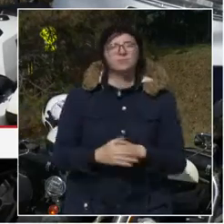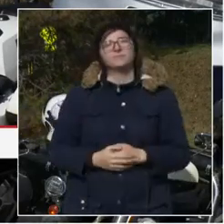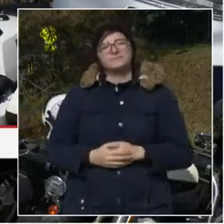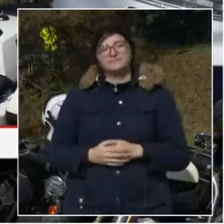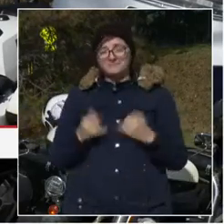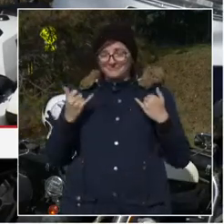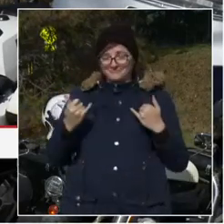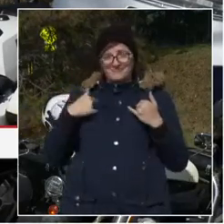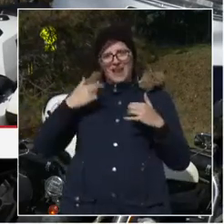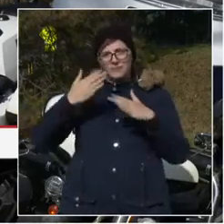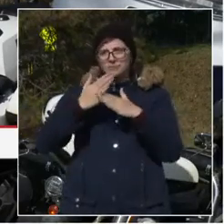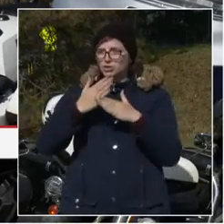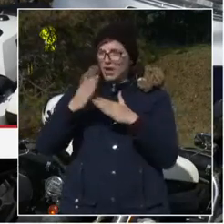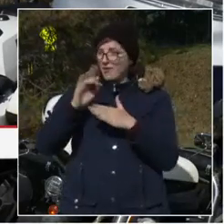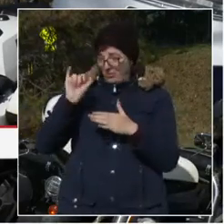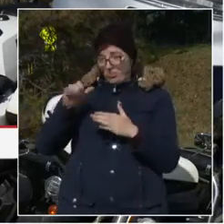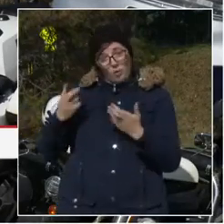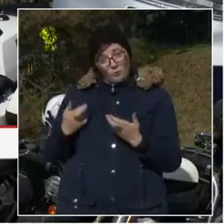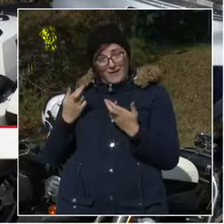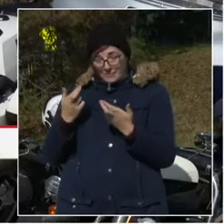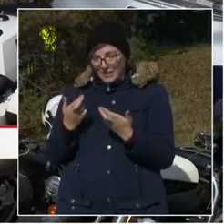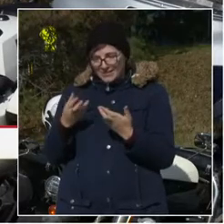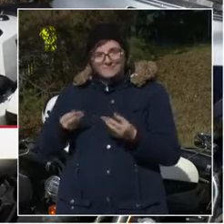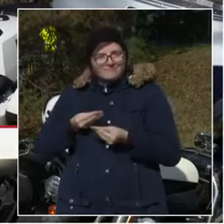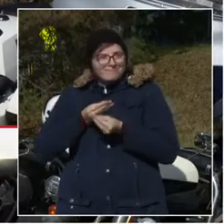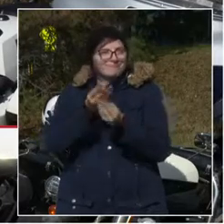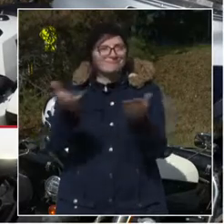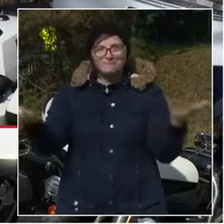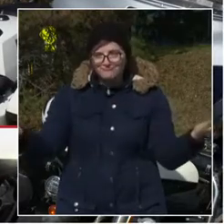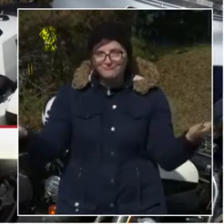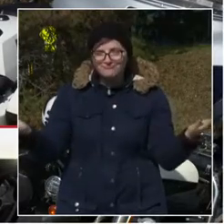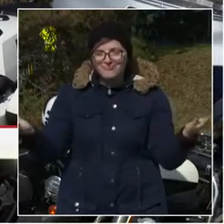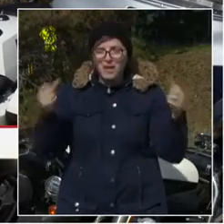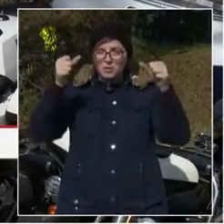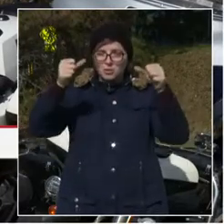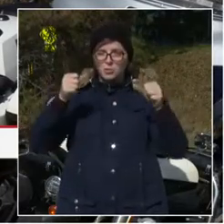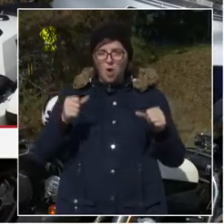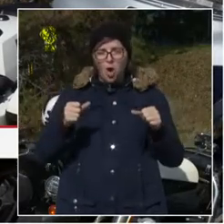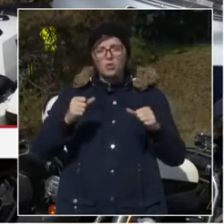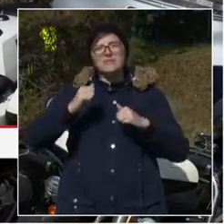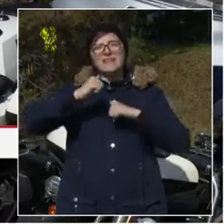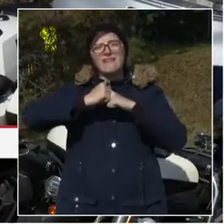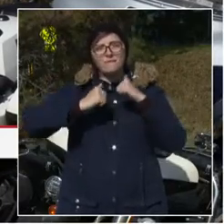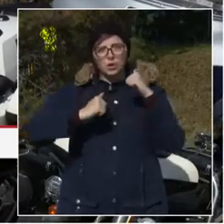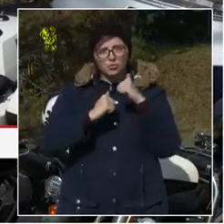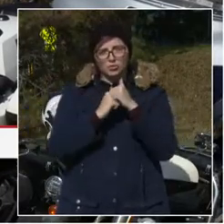I am sharing those recommendations with you. They are posted at